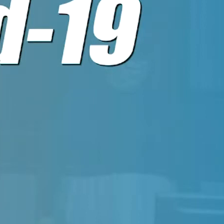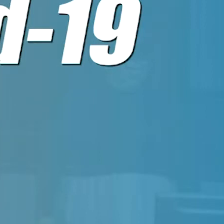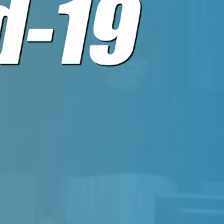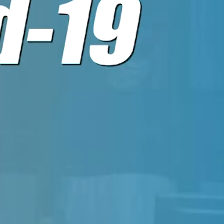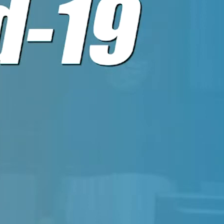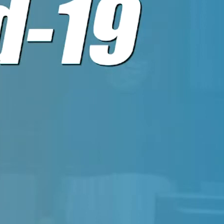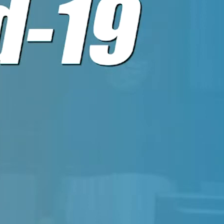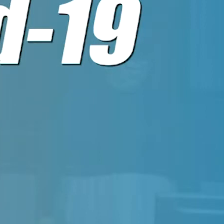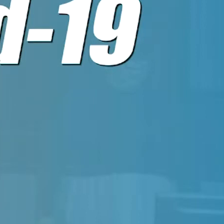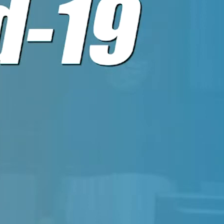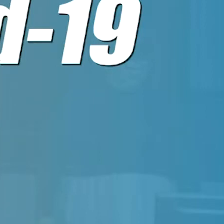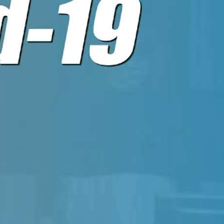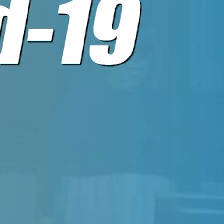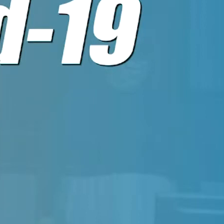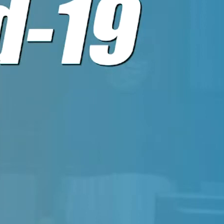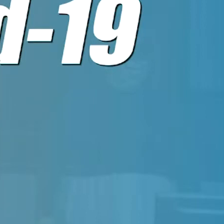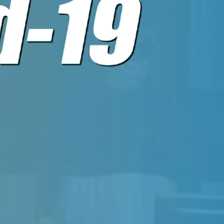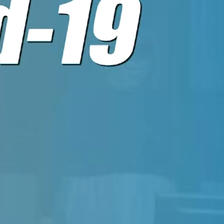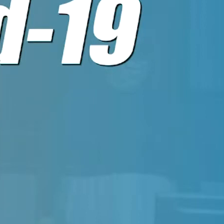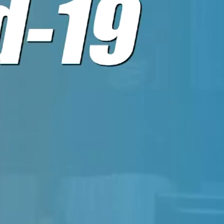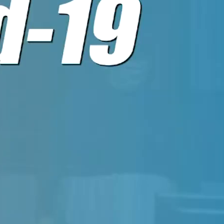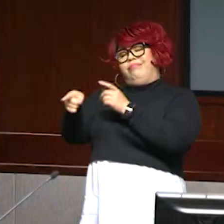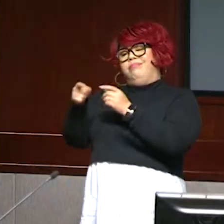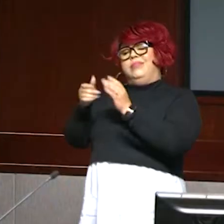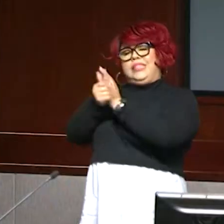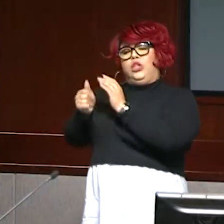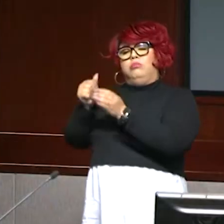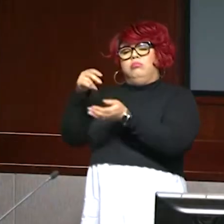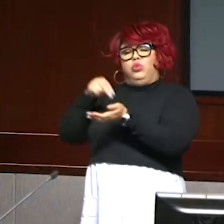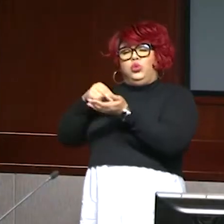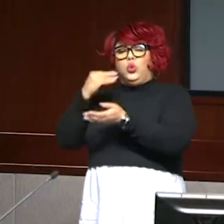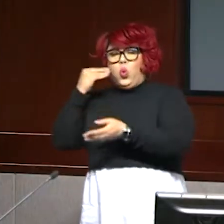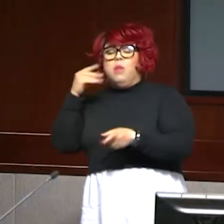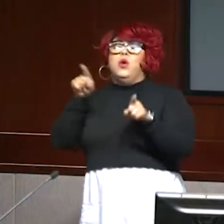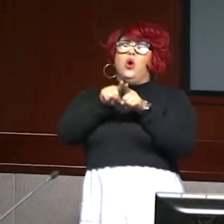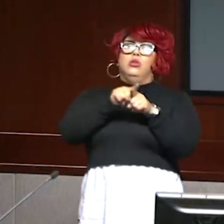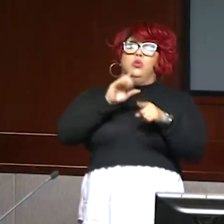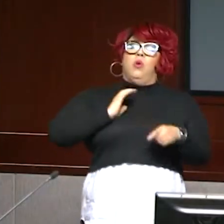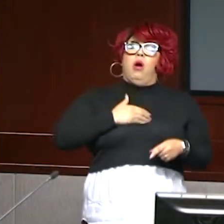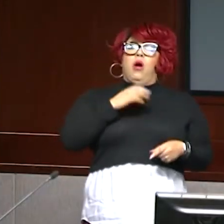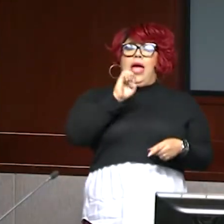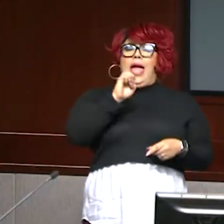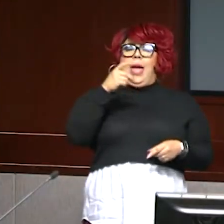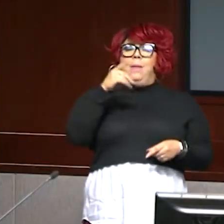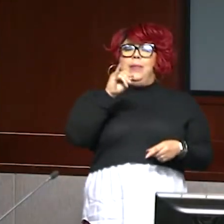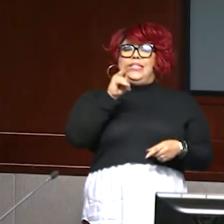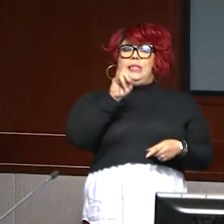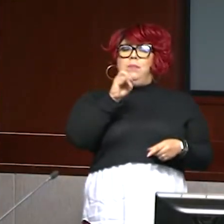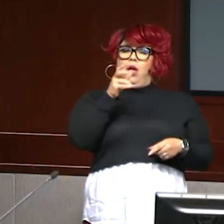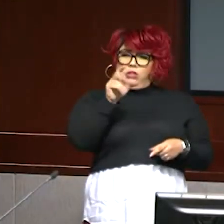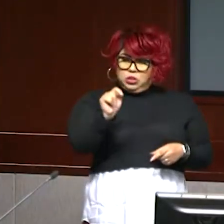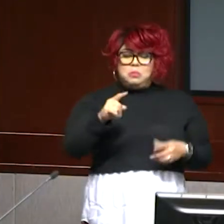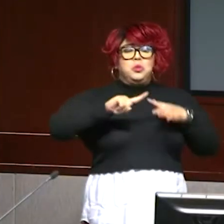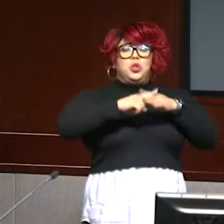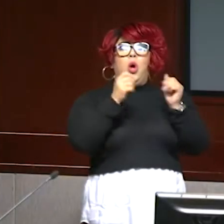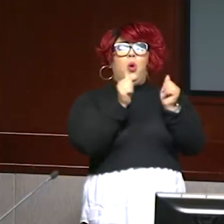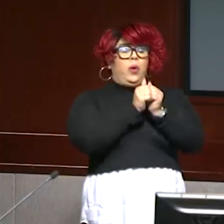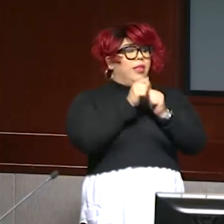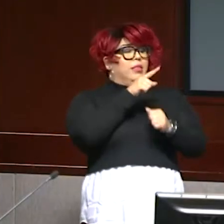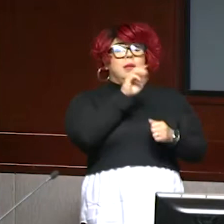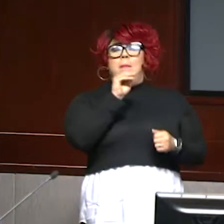and Kim Hernandez, our lead epidemiologist. I'm going to start with our Director of Public Health, Matt Constantine.